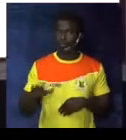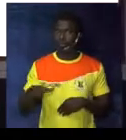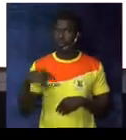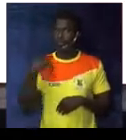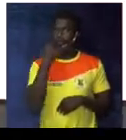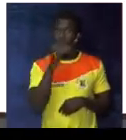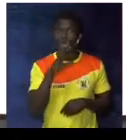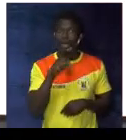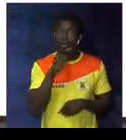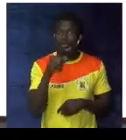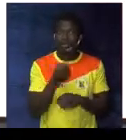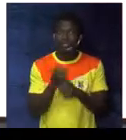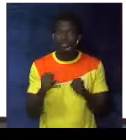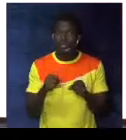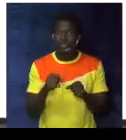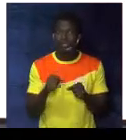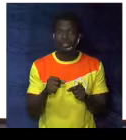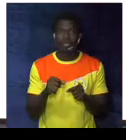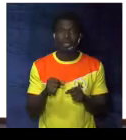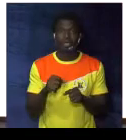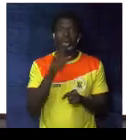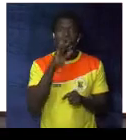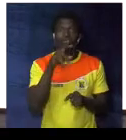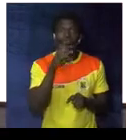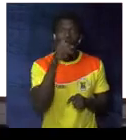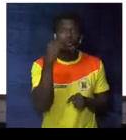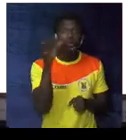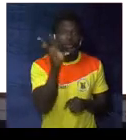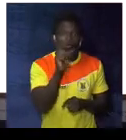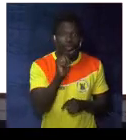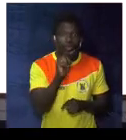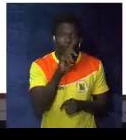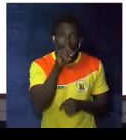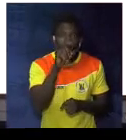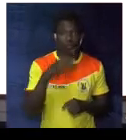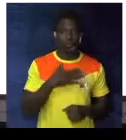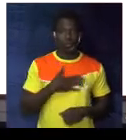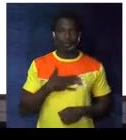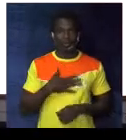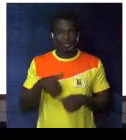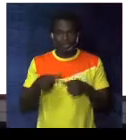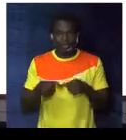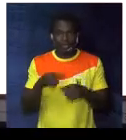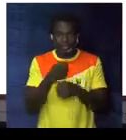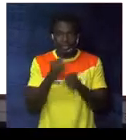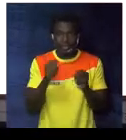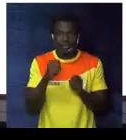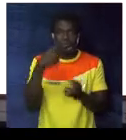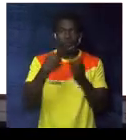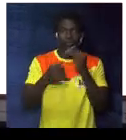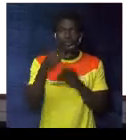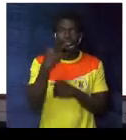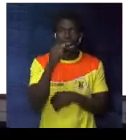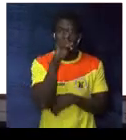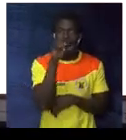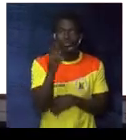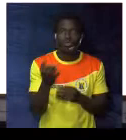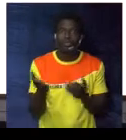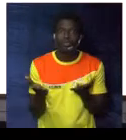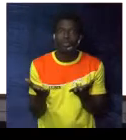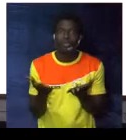staying safe. Are you one of those people that are not staying safe? Please stay safe. What is the question